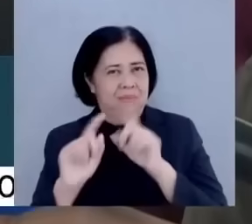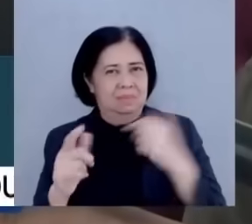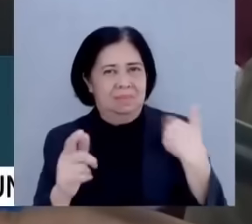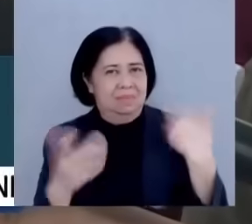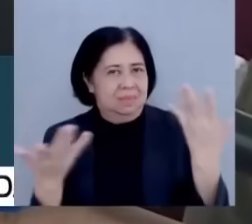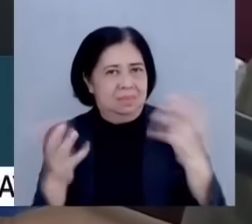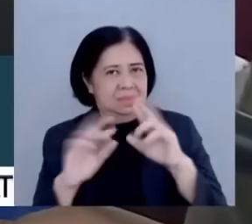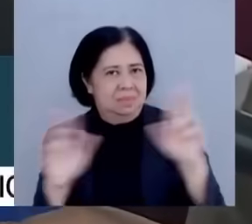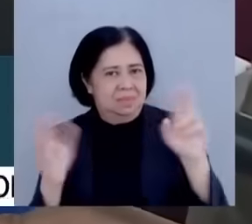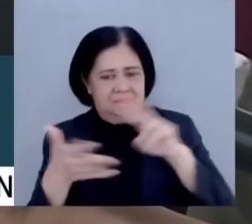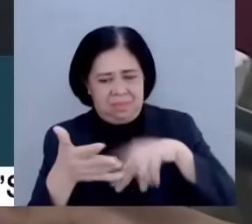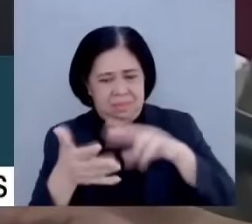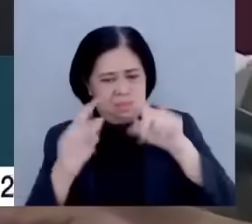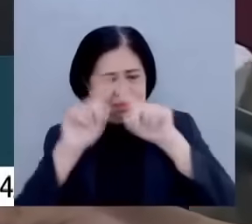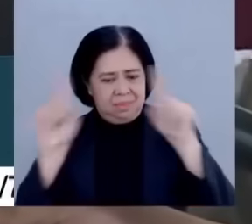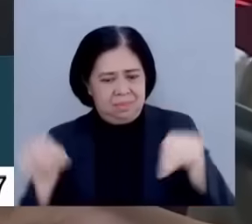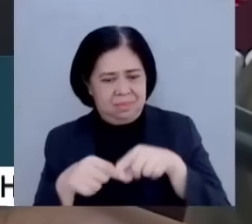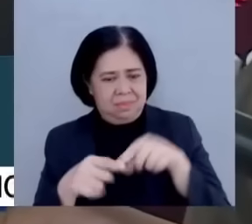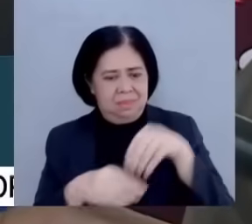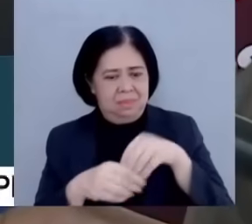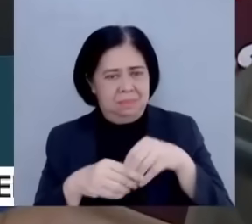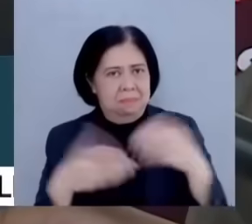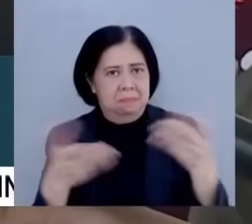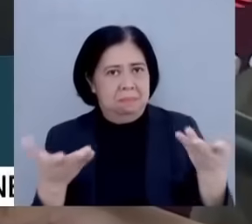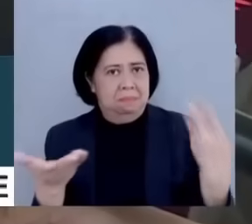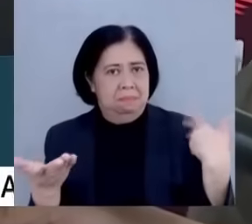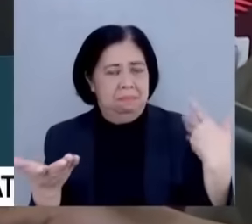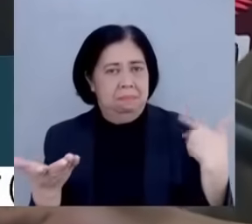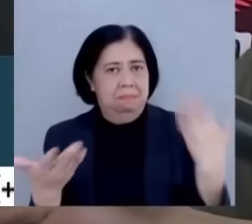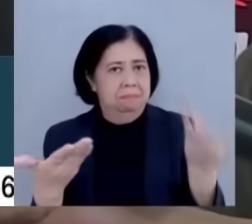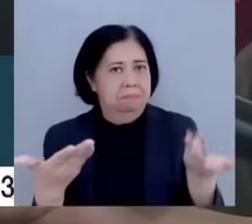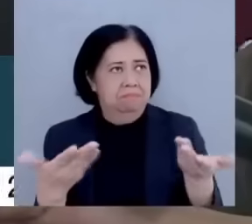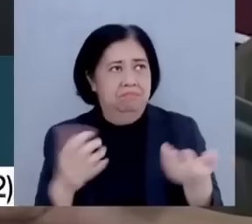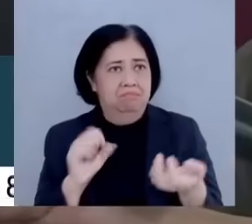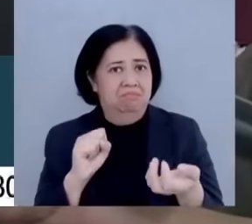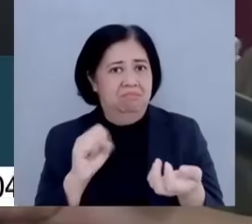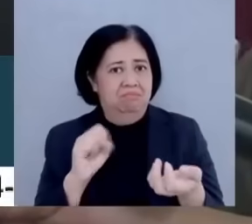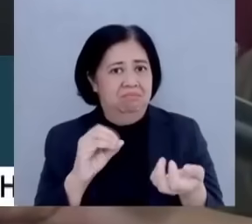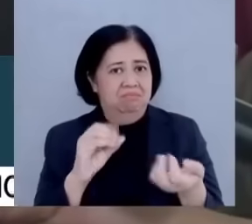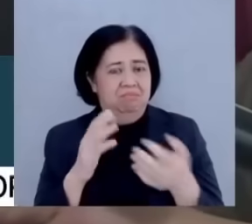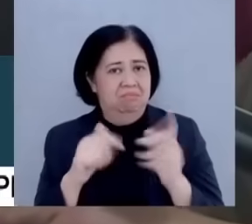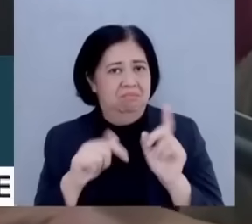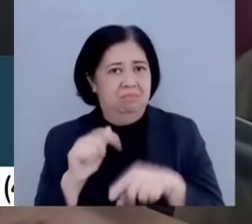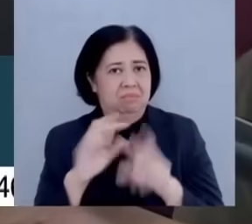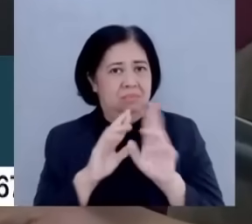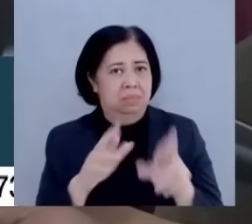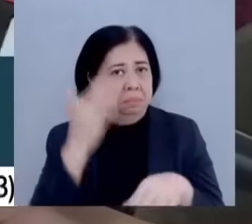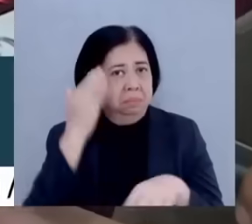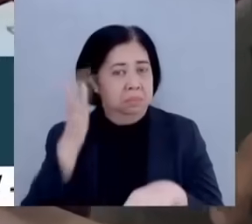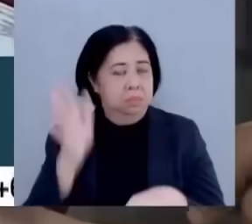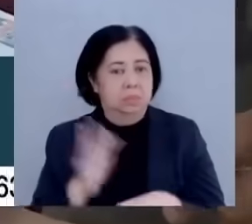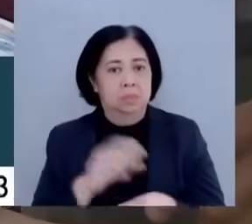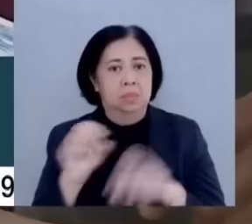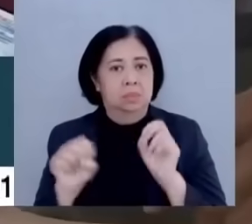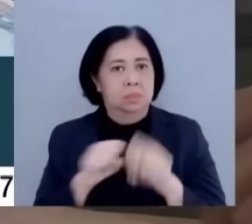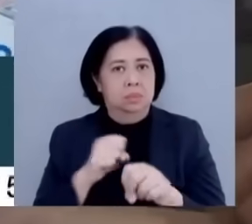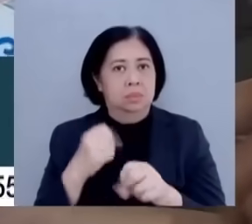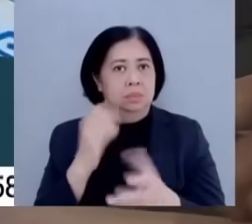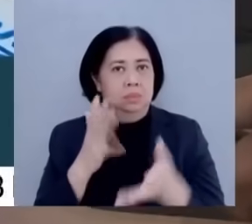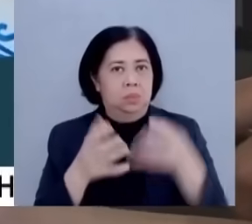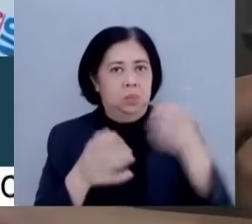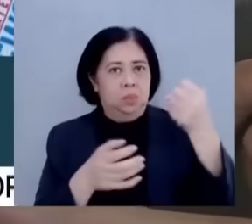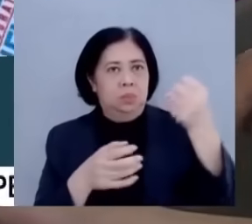the the content of the subpoena is. So, I do not know. So, we'll stop